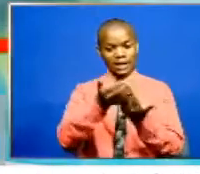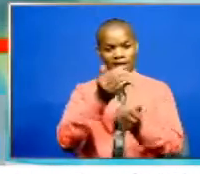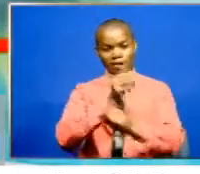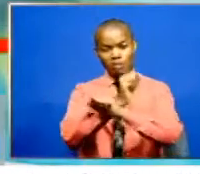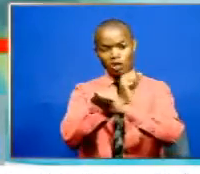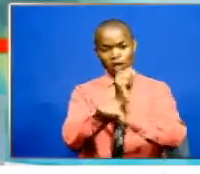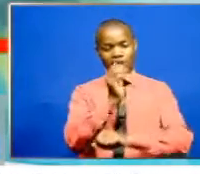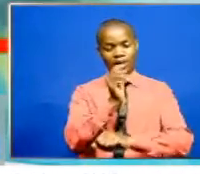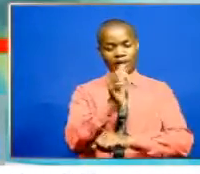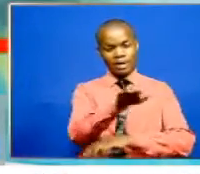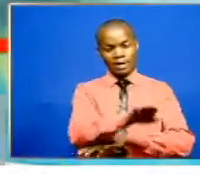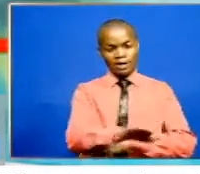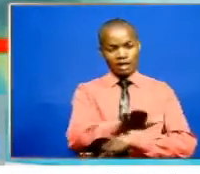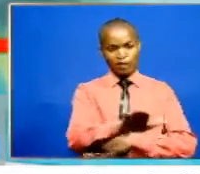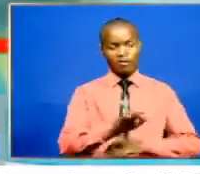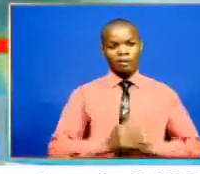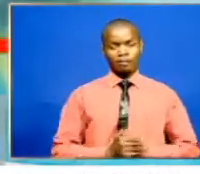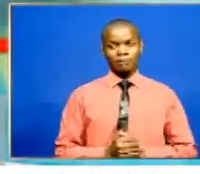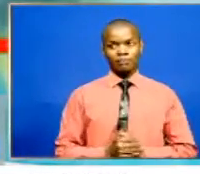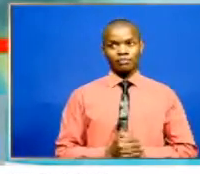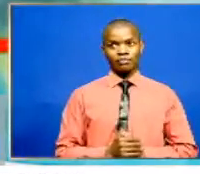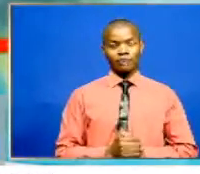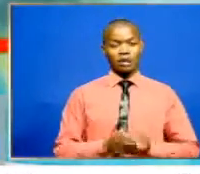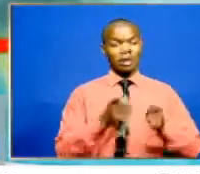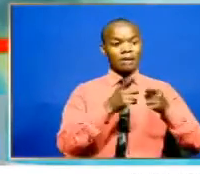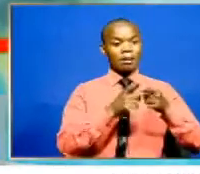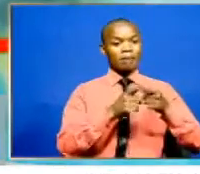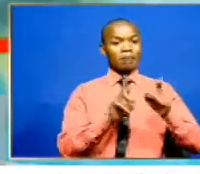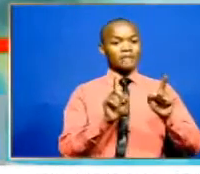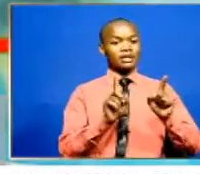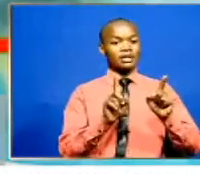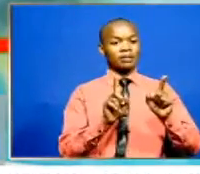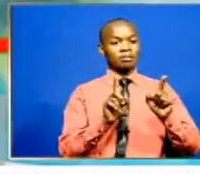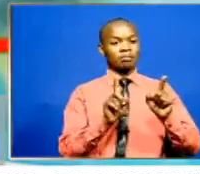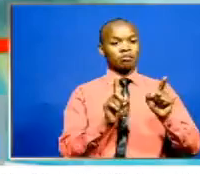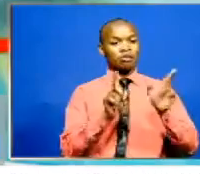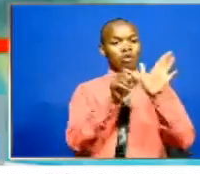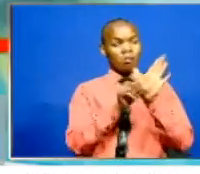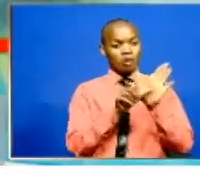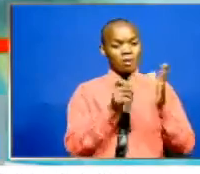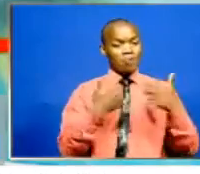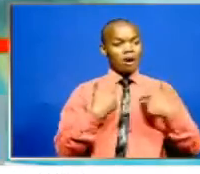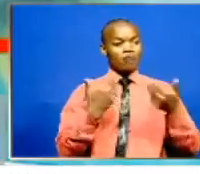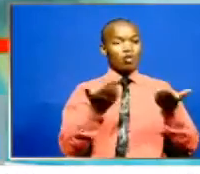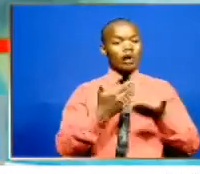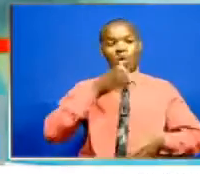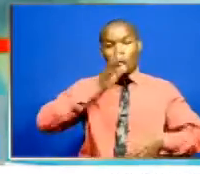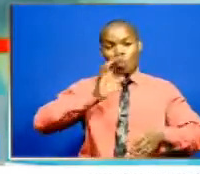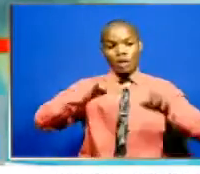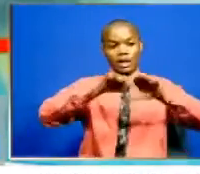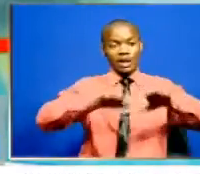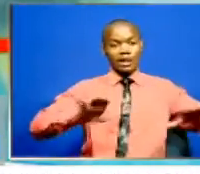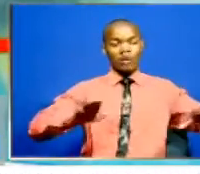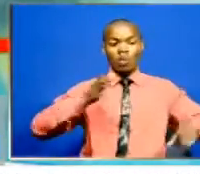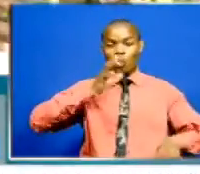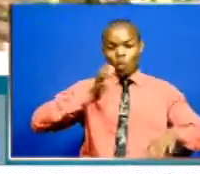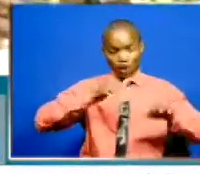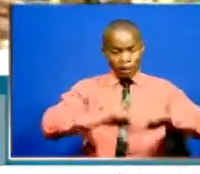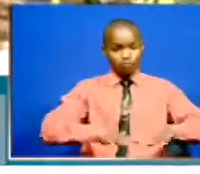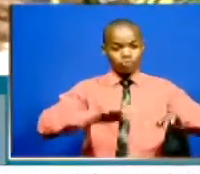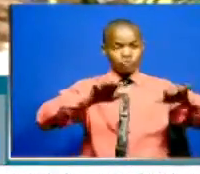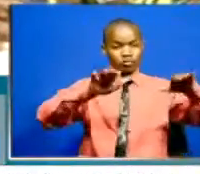now in the country, we've seen rising water levels, and especially on our lakes. It's a big problem in the